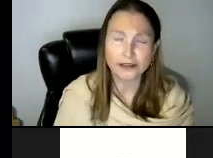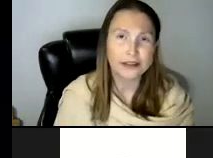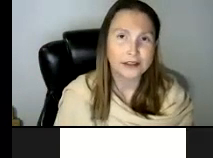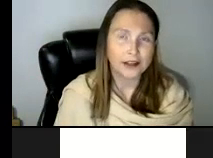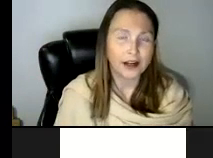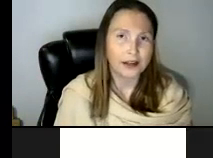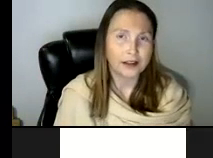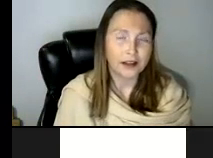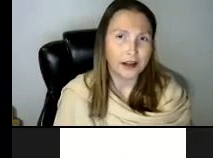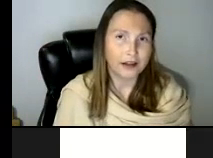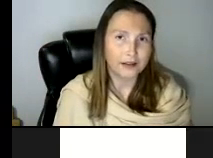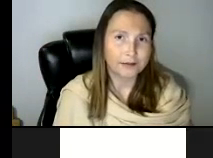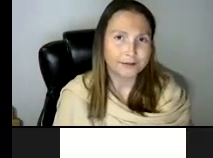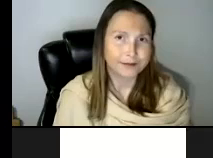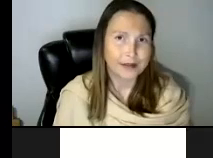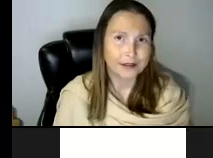the